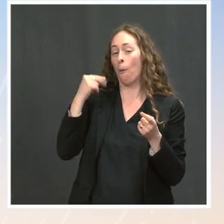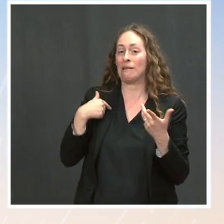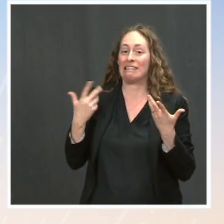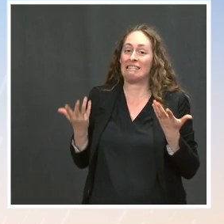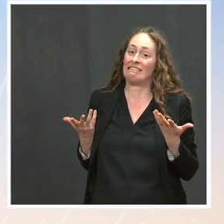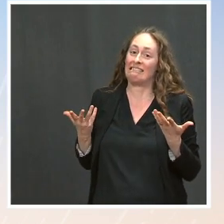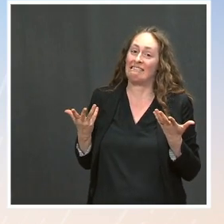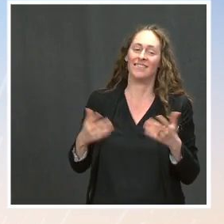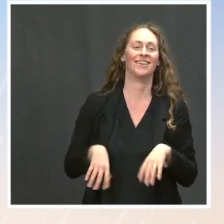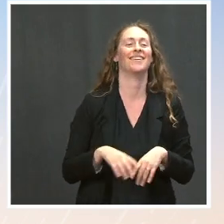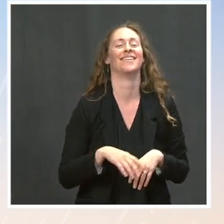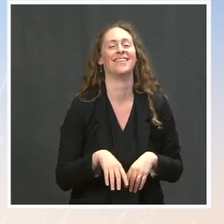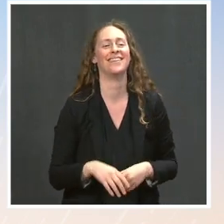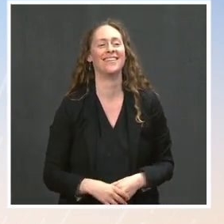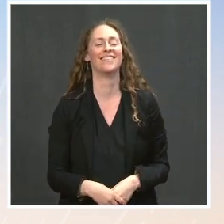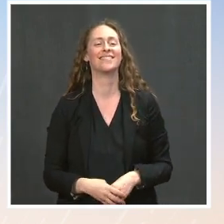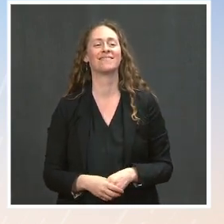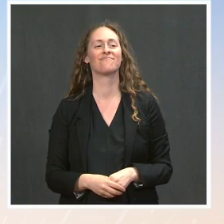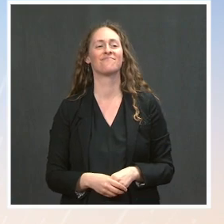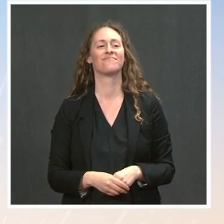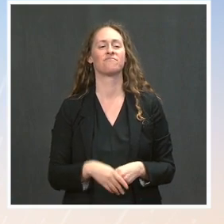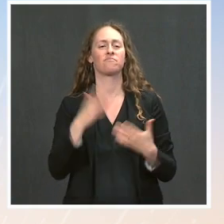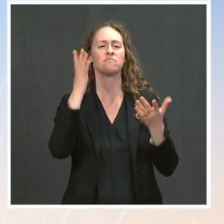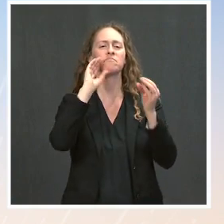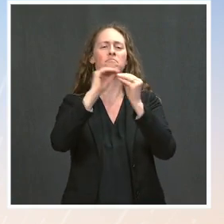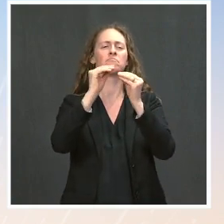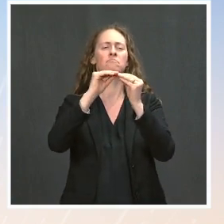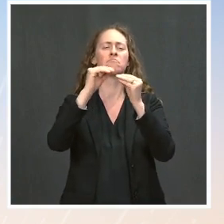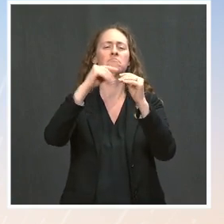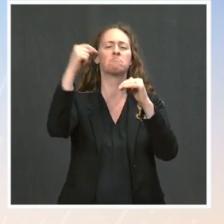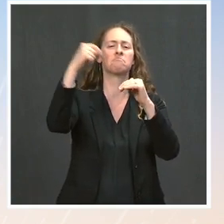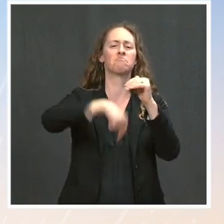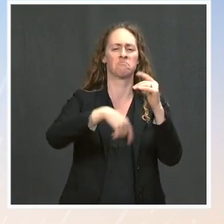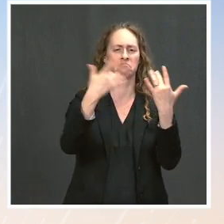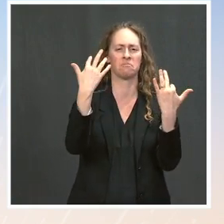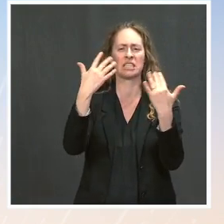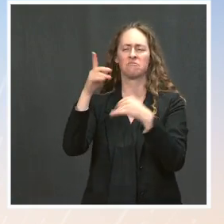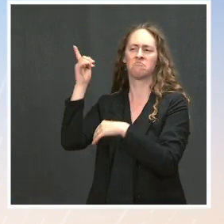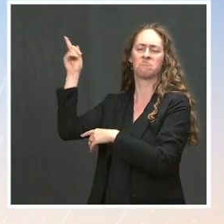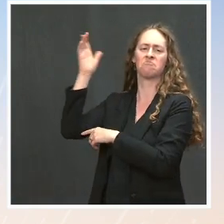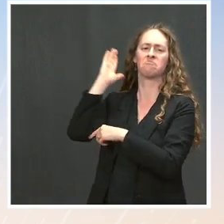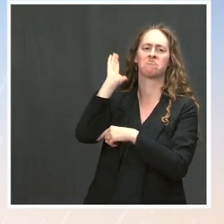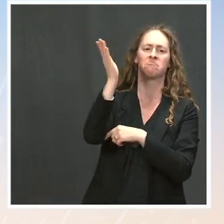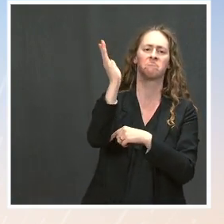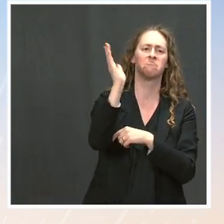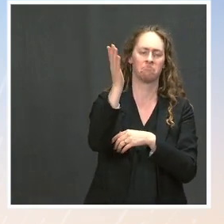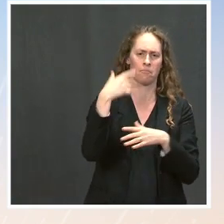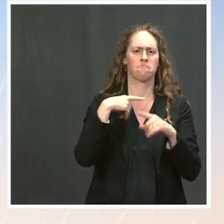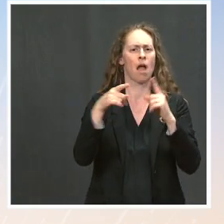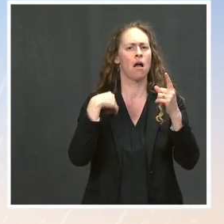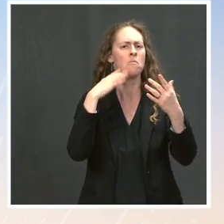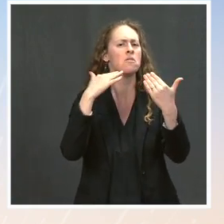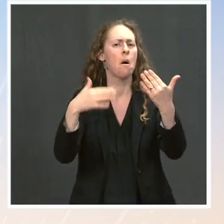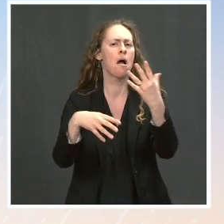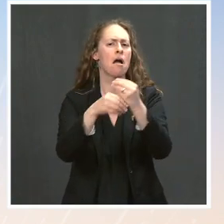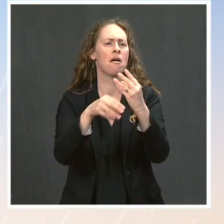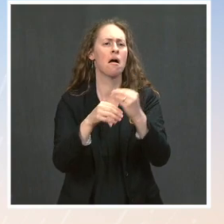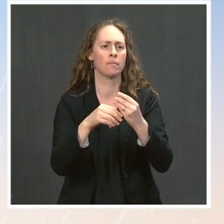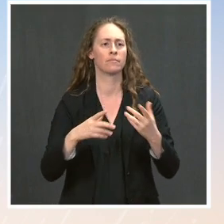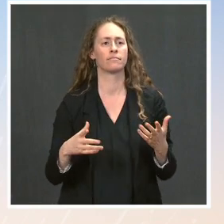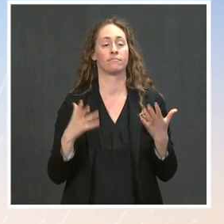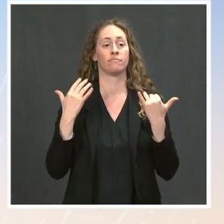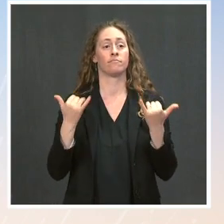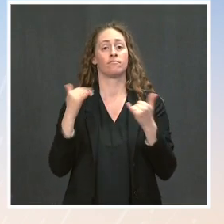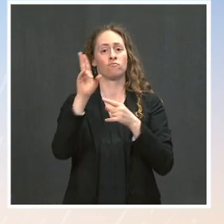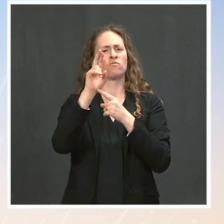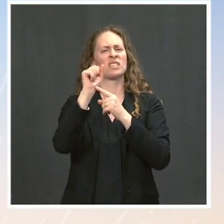Right, exactly. Well, there'll be much more to say when we roll out the speech. Okay, a couple of items, additional items for all of you at the top. Today, the U.S. Department of Agriculture